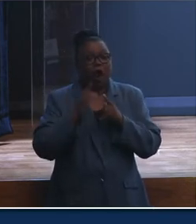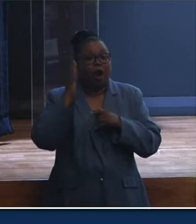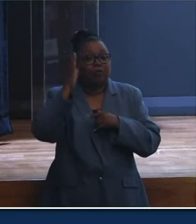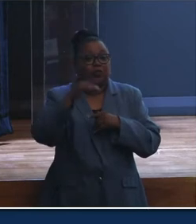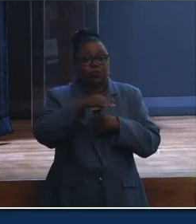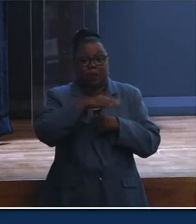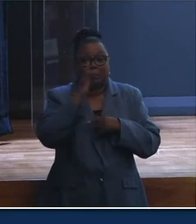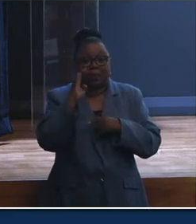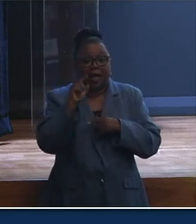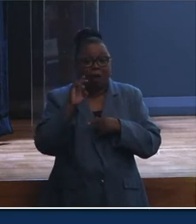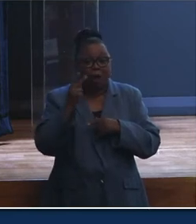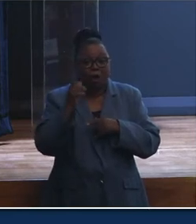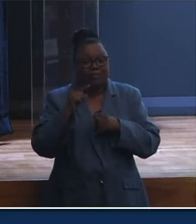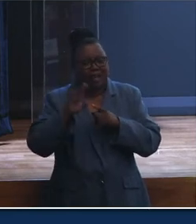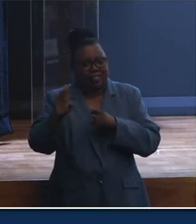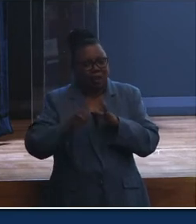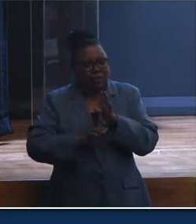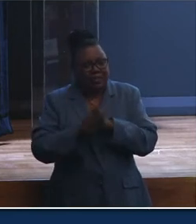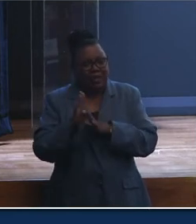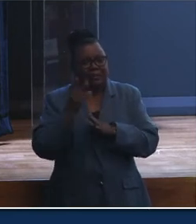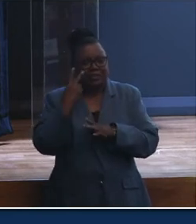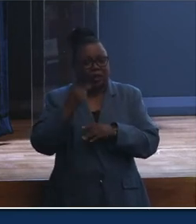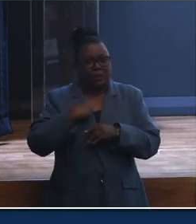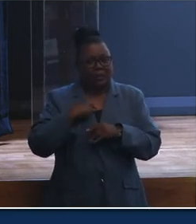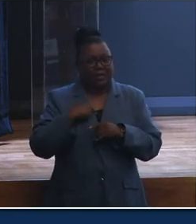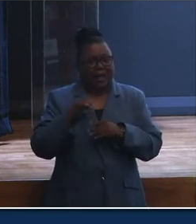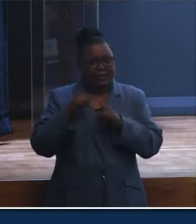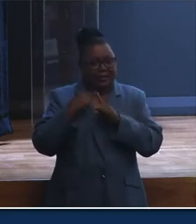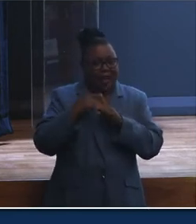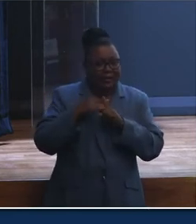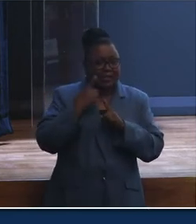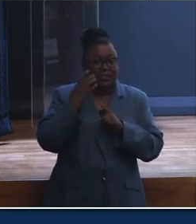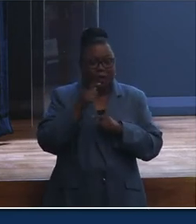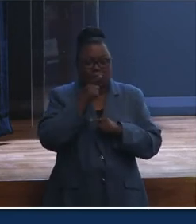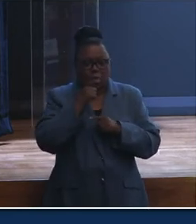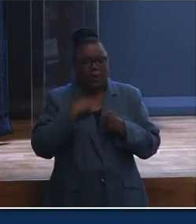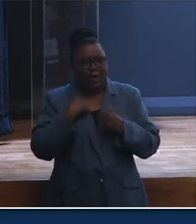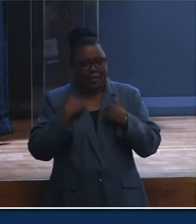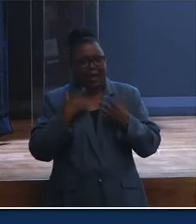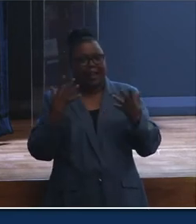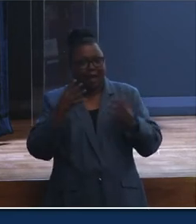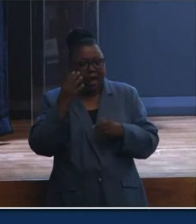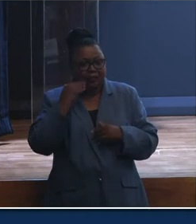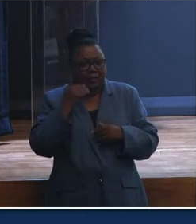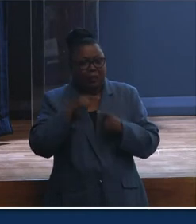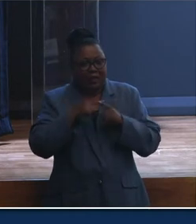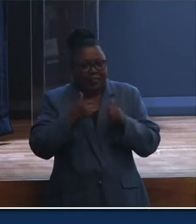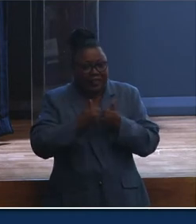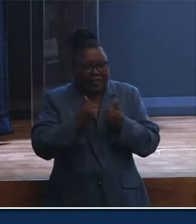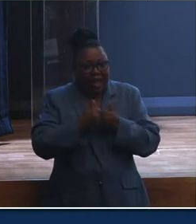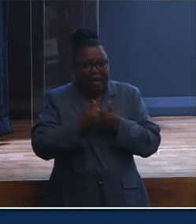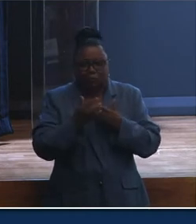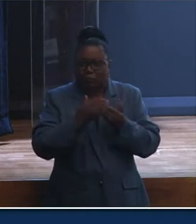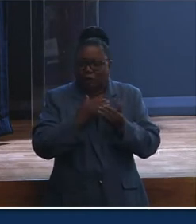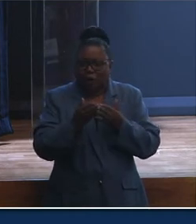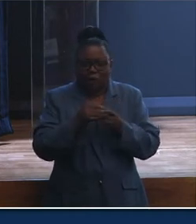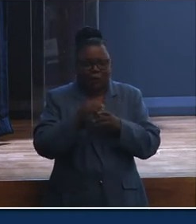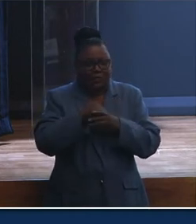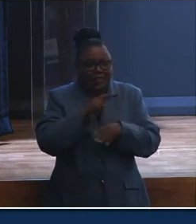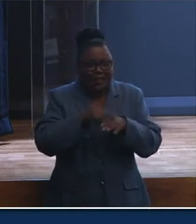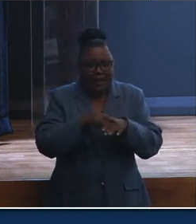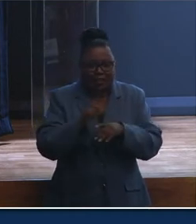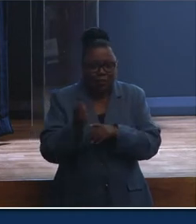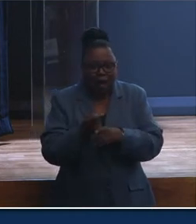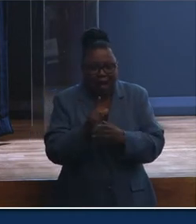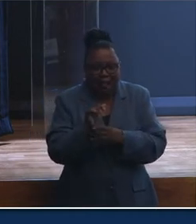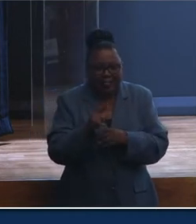future Blackhawks and their development, they saw me as an asset. They saw me as someone who has had a lot of experience in this game, regardless if it's in the National